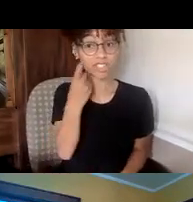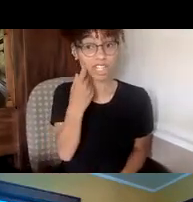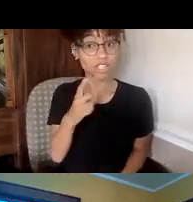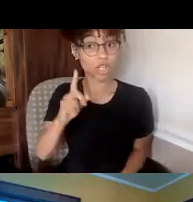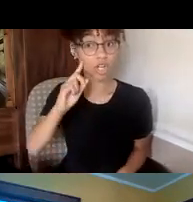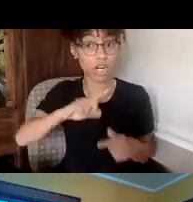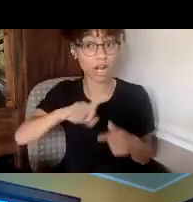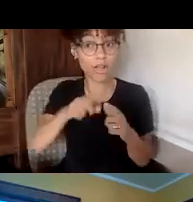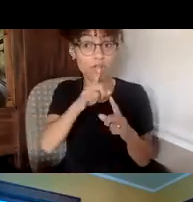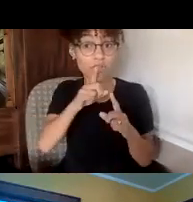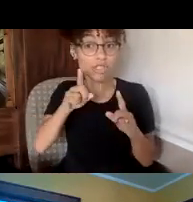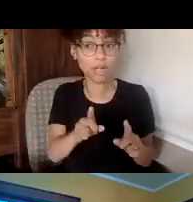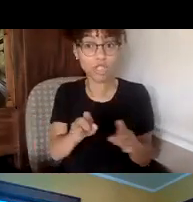was